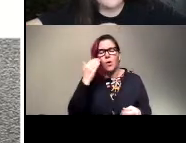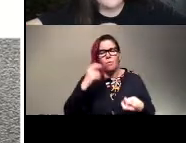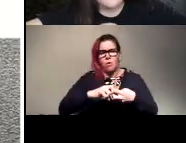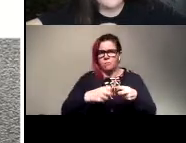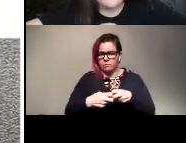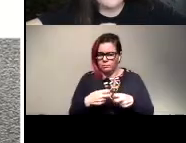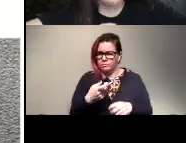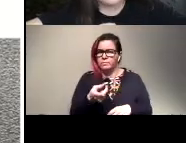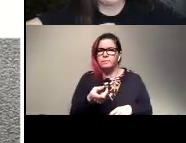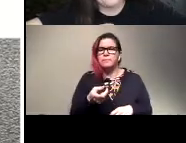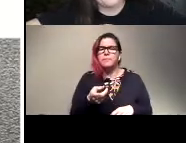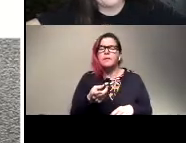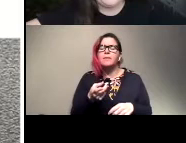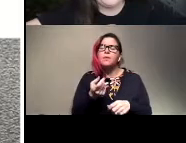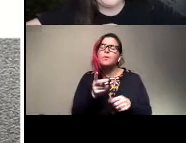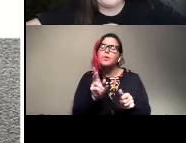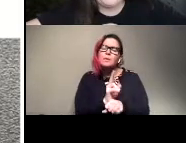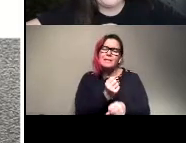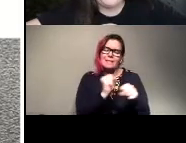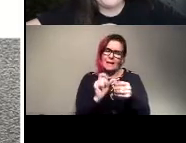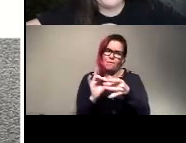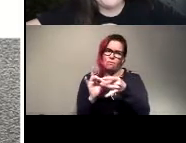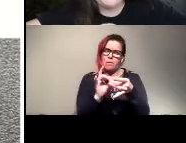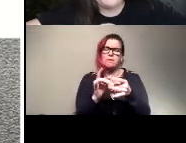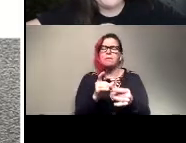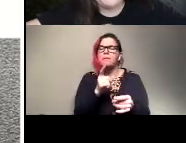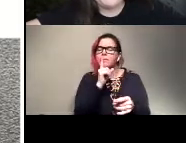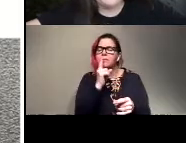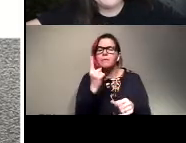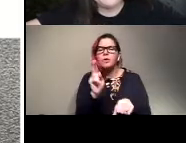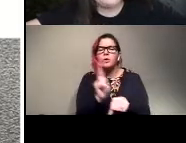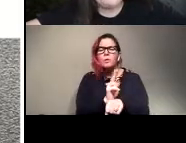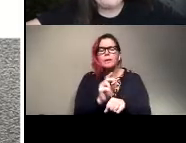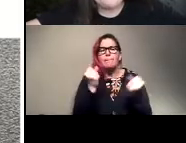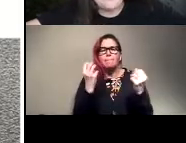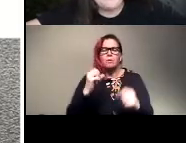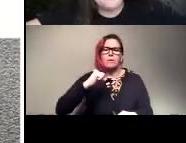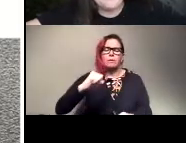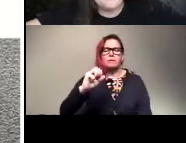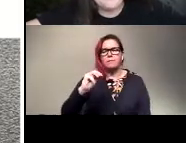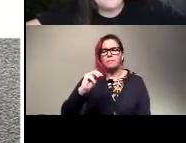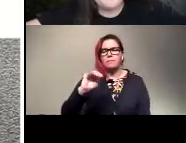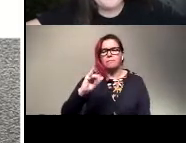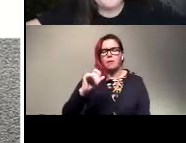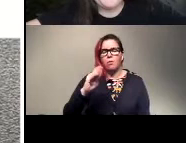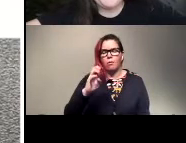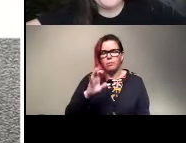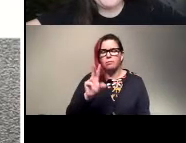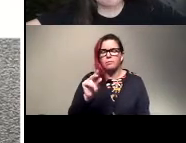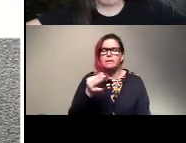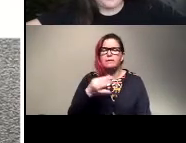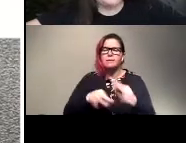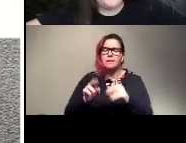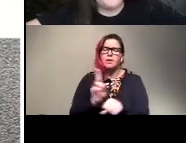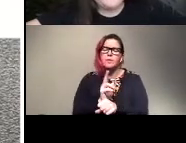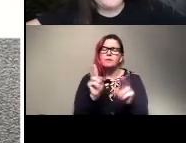use safe relatives. So we don't want someone using a multi-resistant microbe. We want them instead using a safe relative.